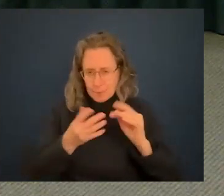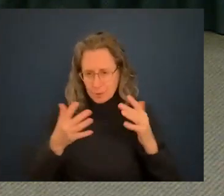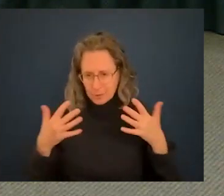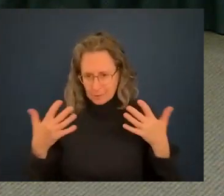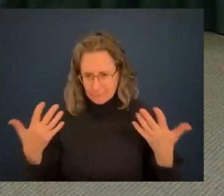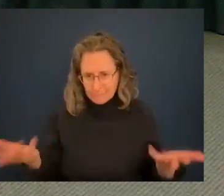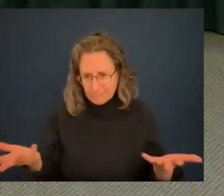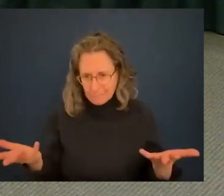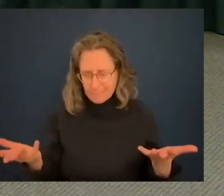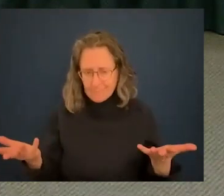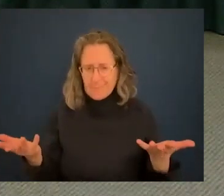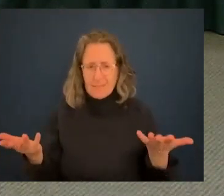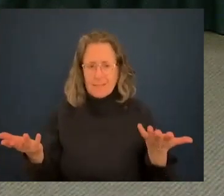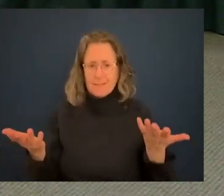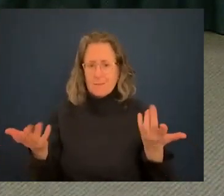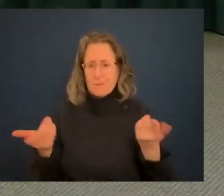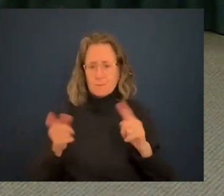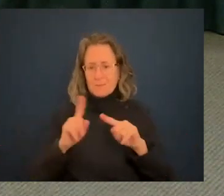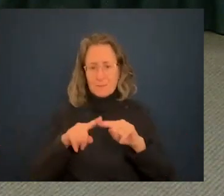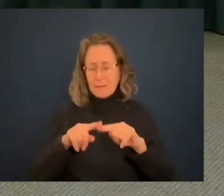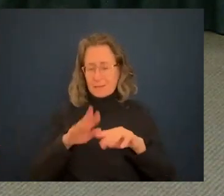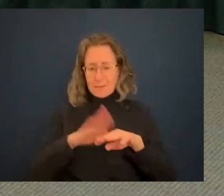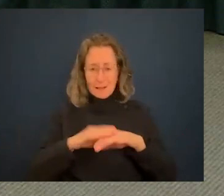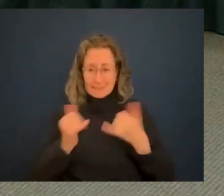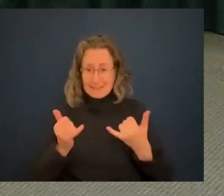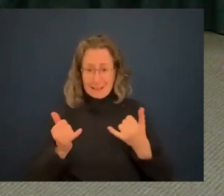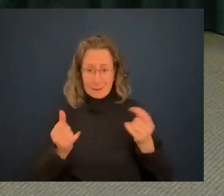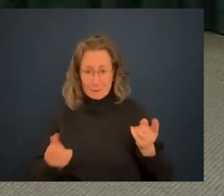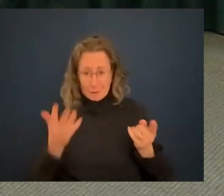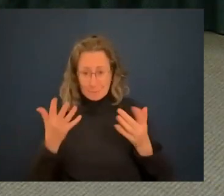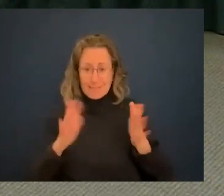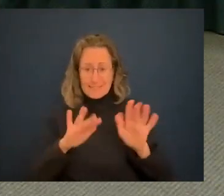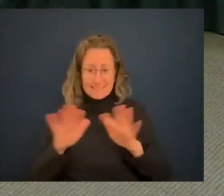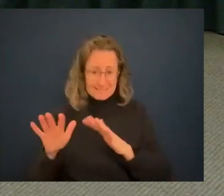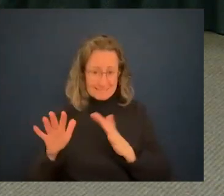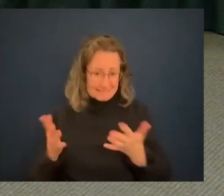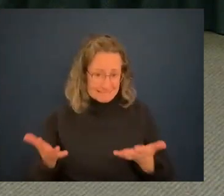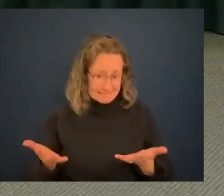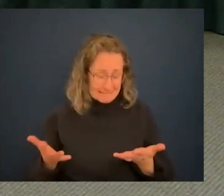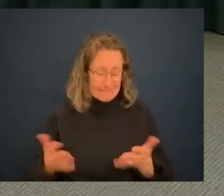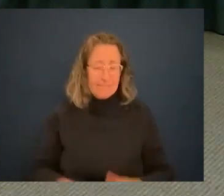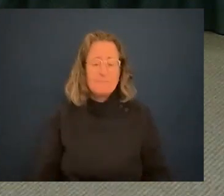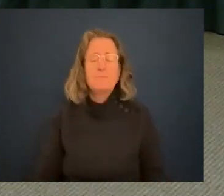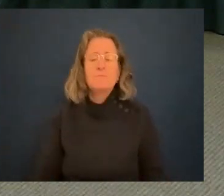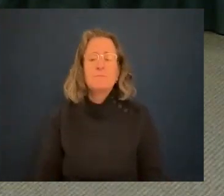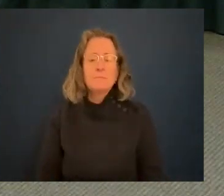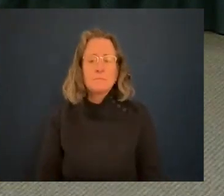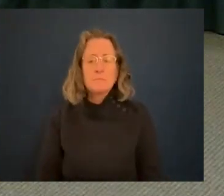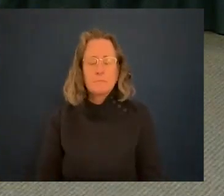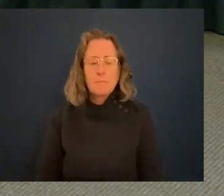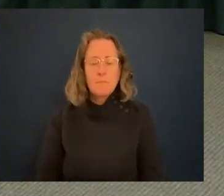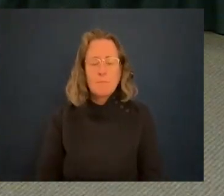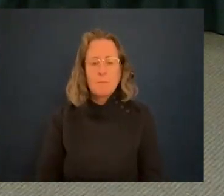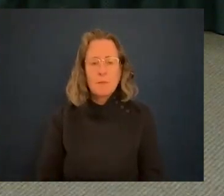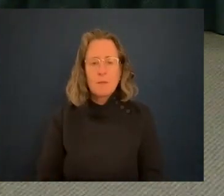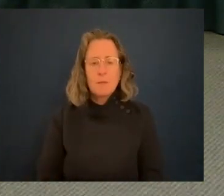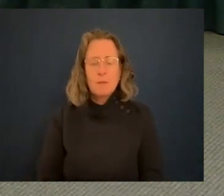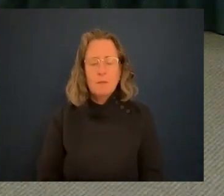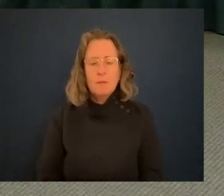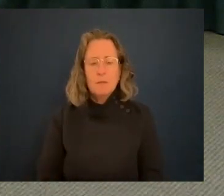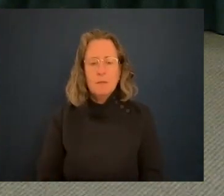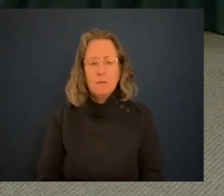so it would depend on what the status of the department was and that the discussion for um how many were looking to